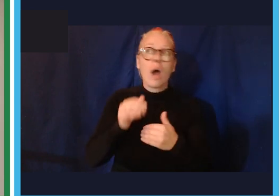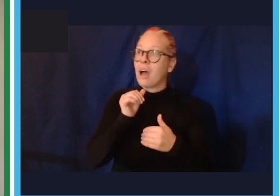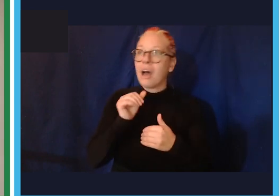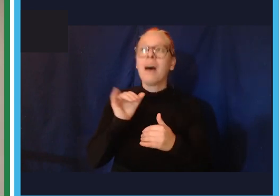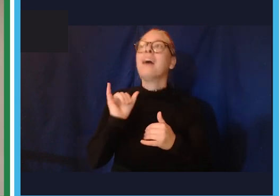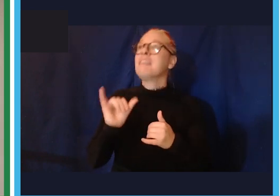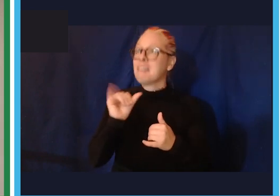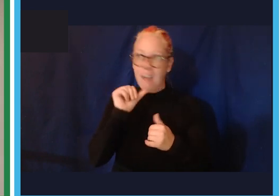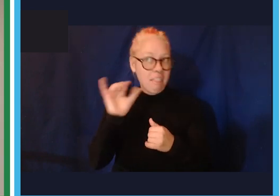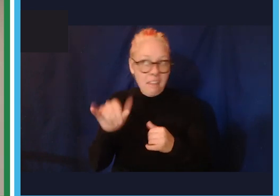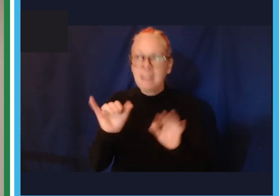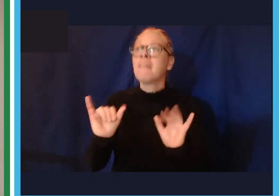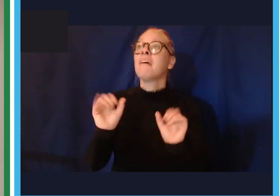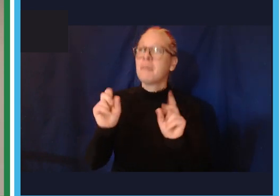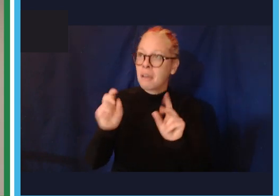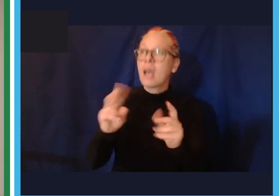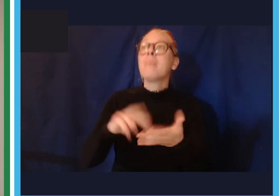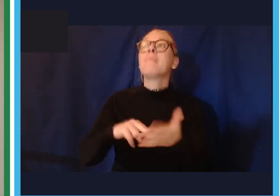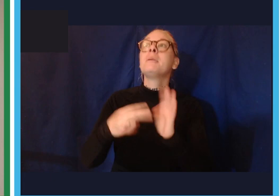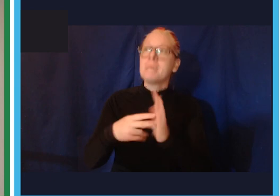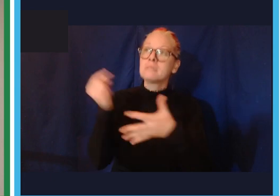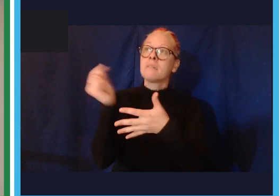And I agree again with Ty that,